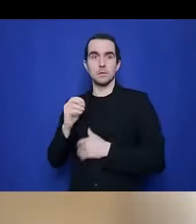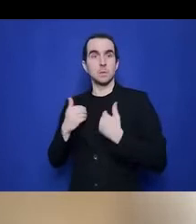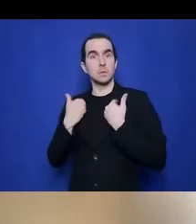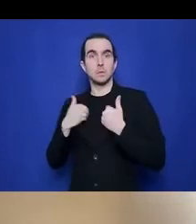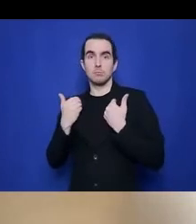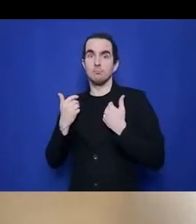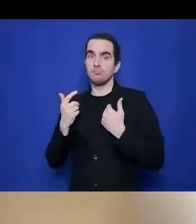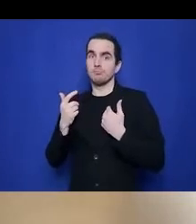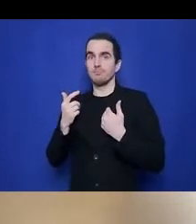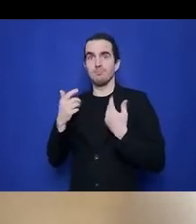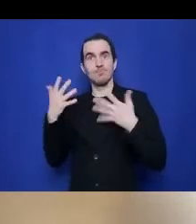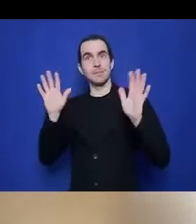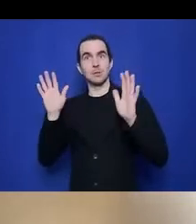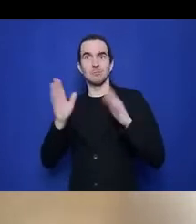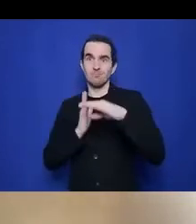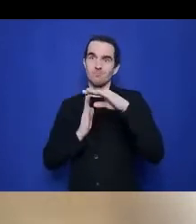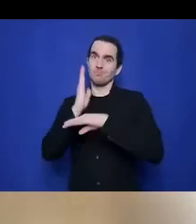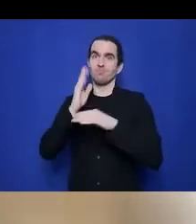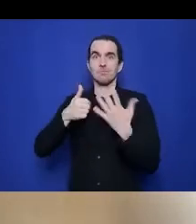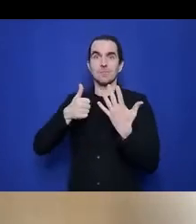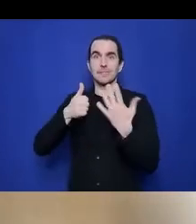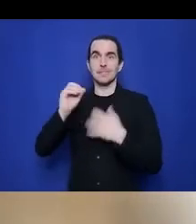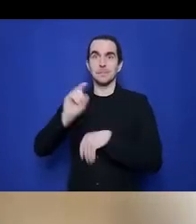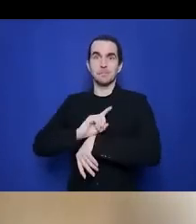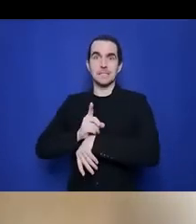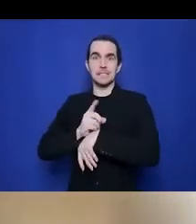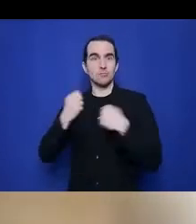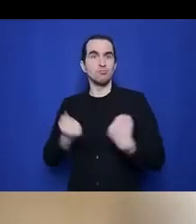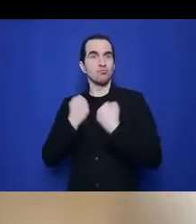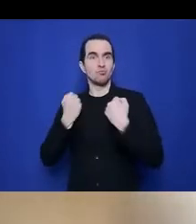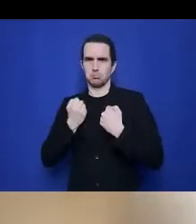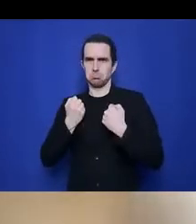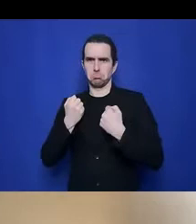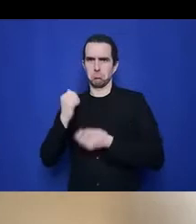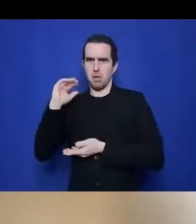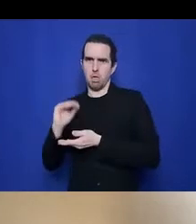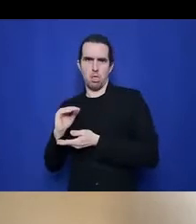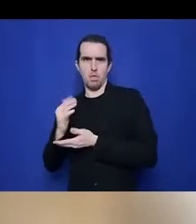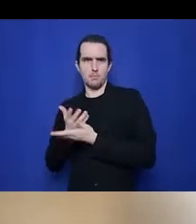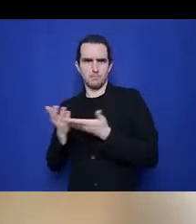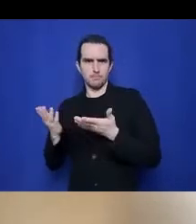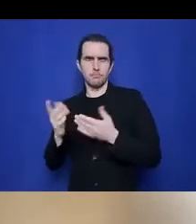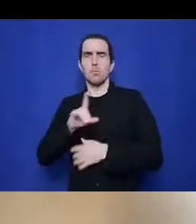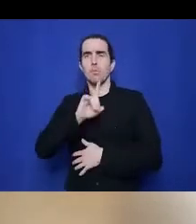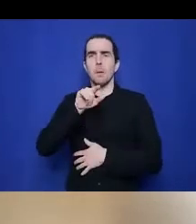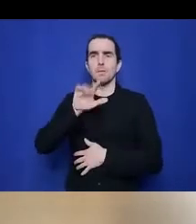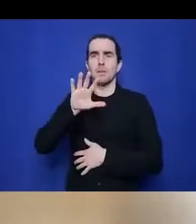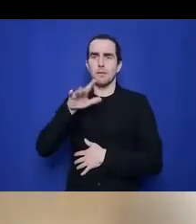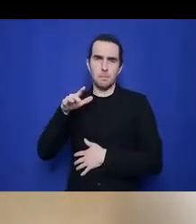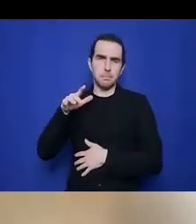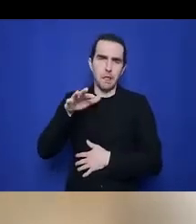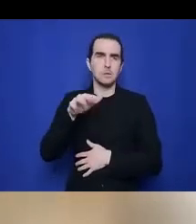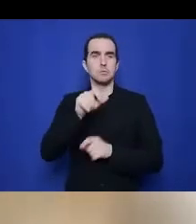1.5 million students who have a physical disability are excluded from having access